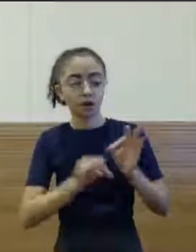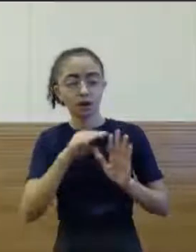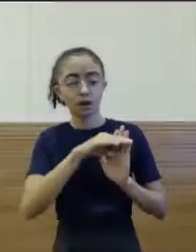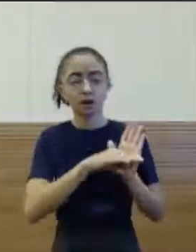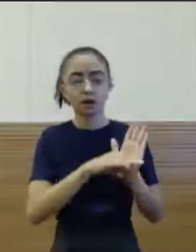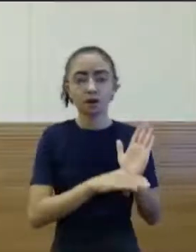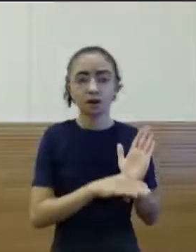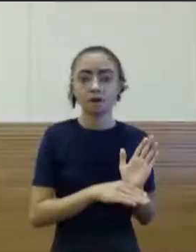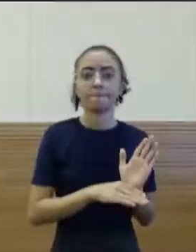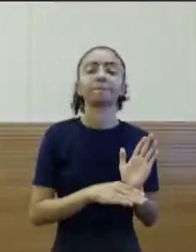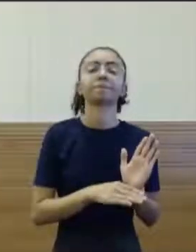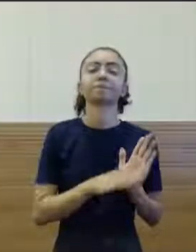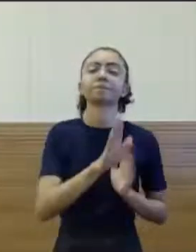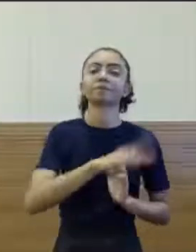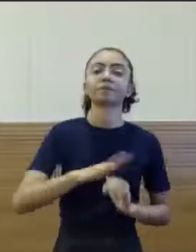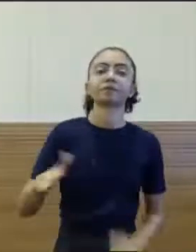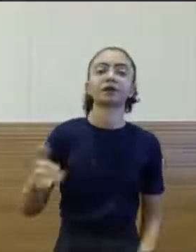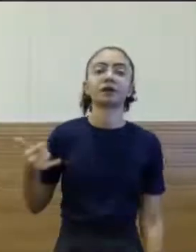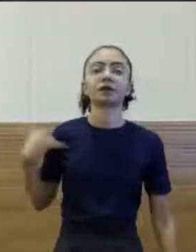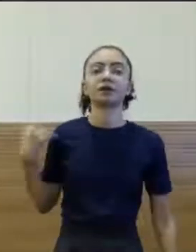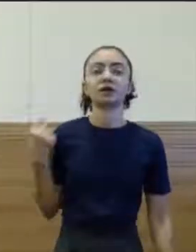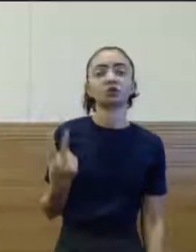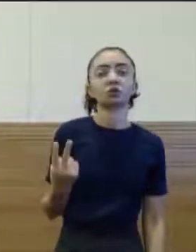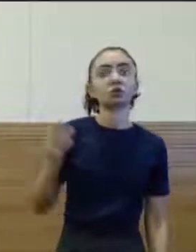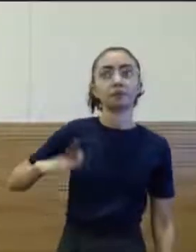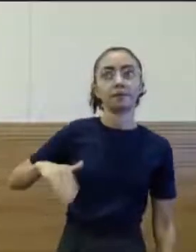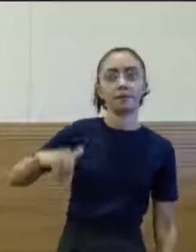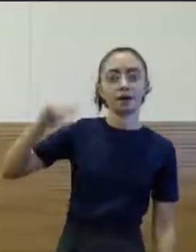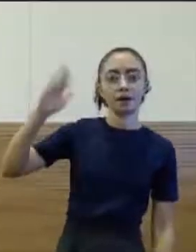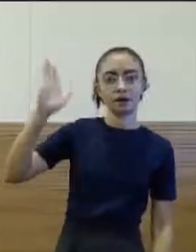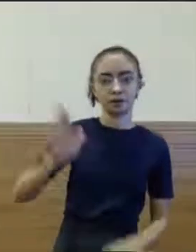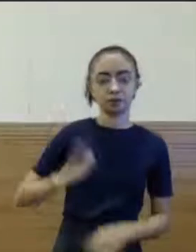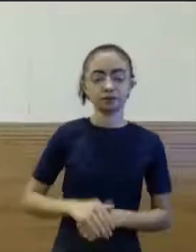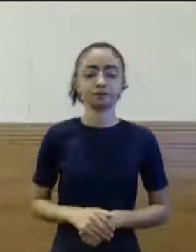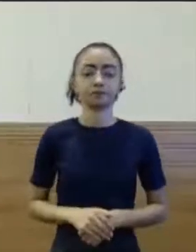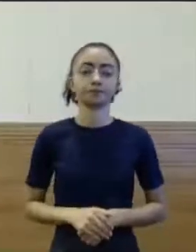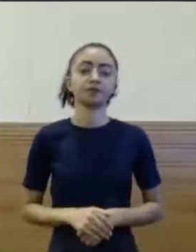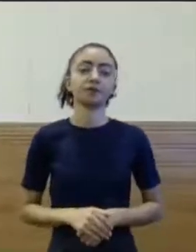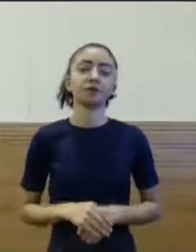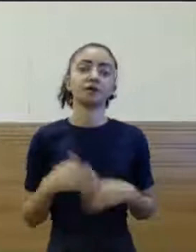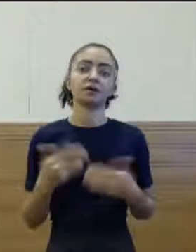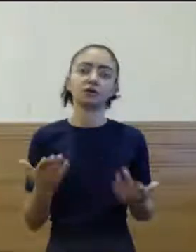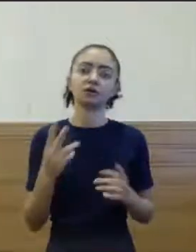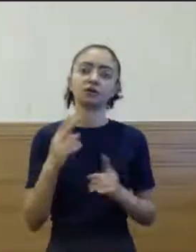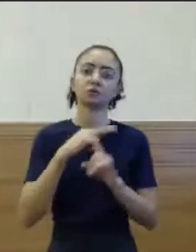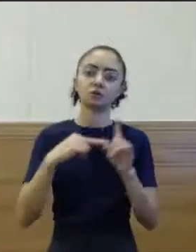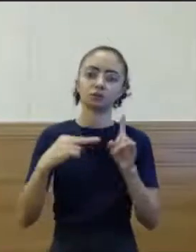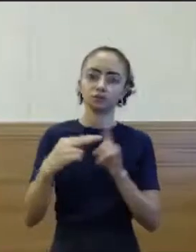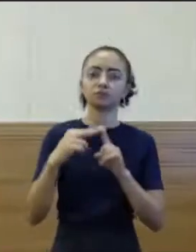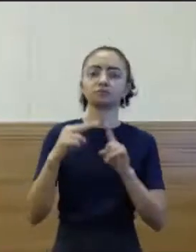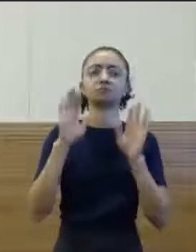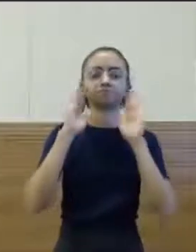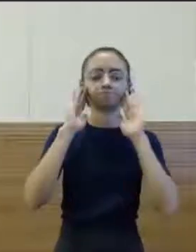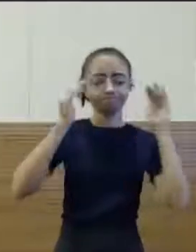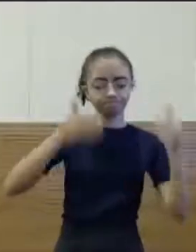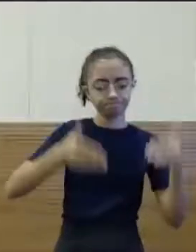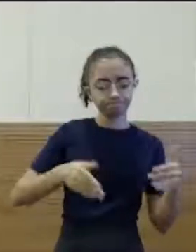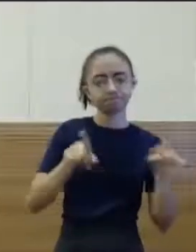Those dietary guides they focus on the food systems with this view overweight